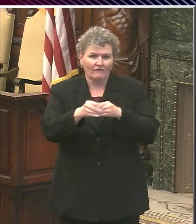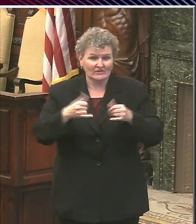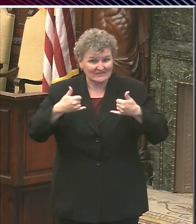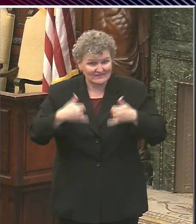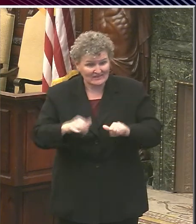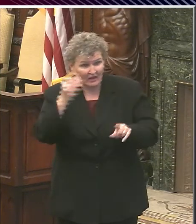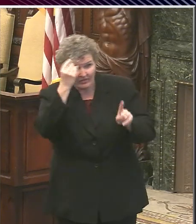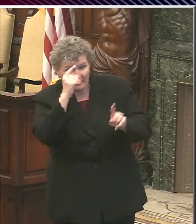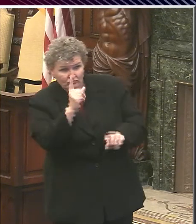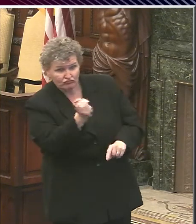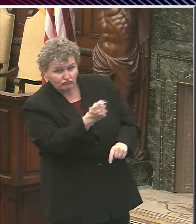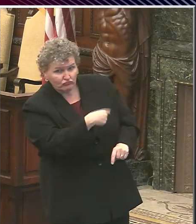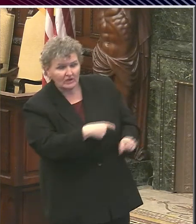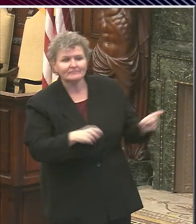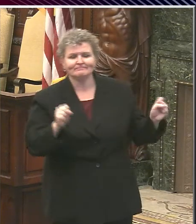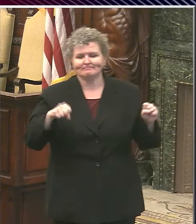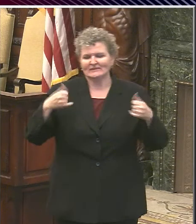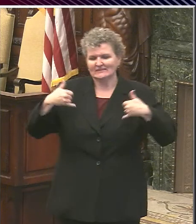That's ongoing.